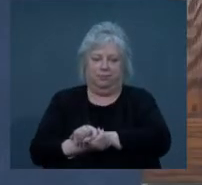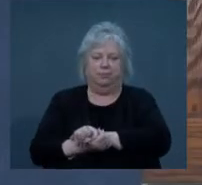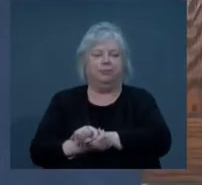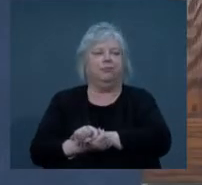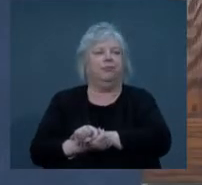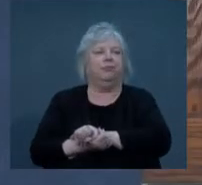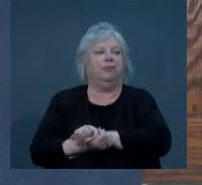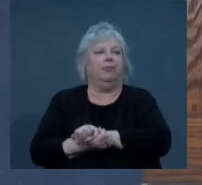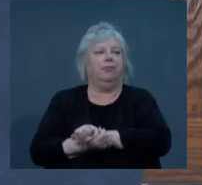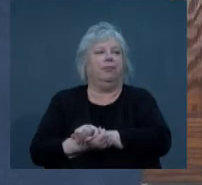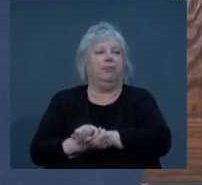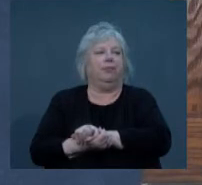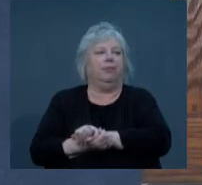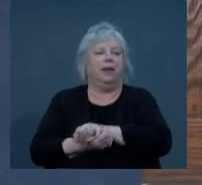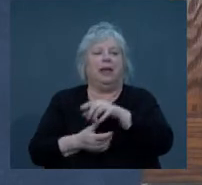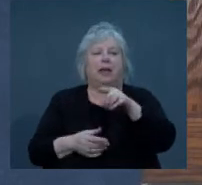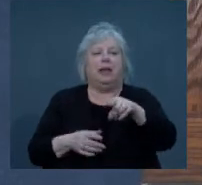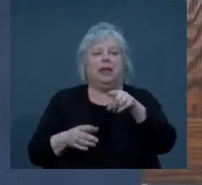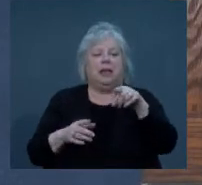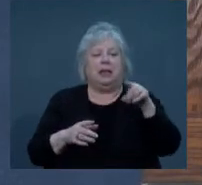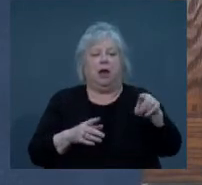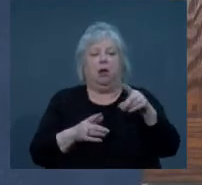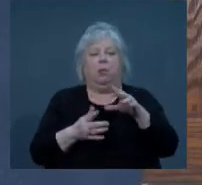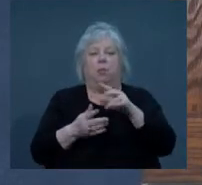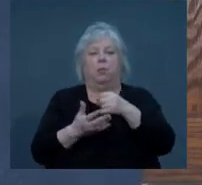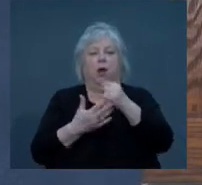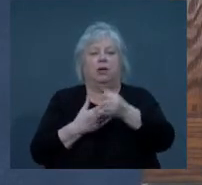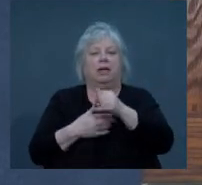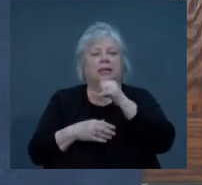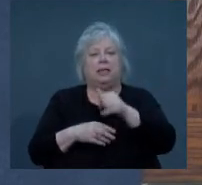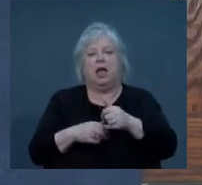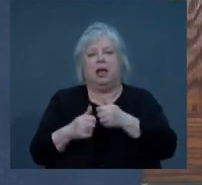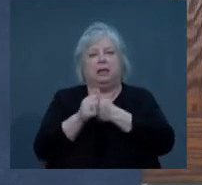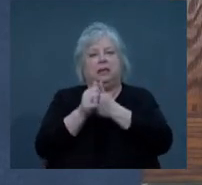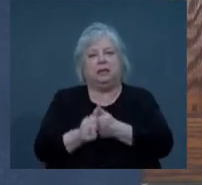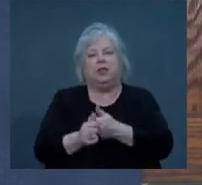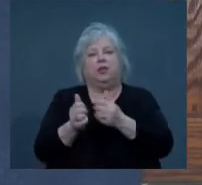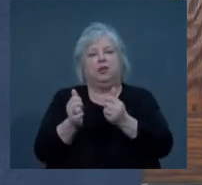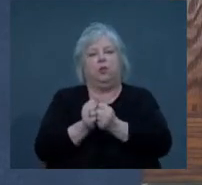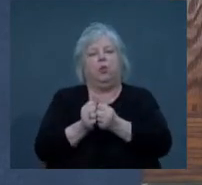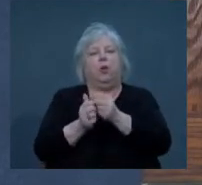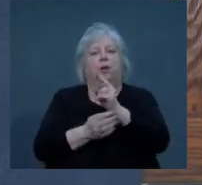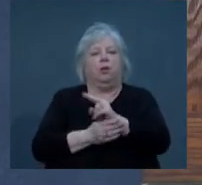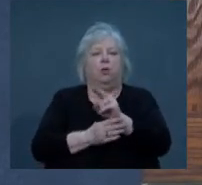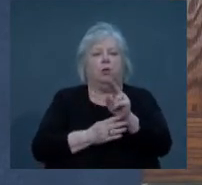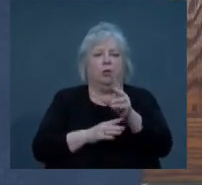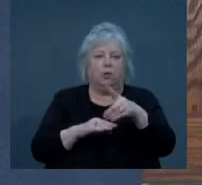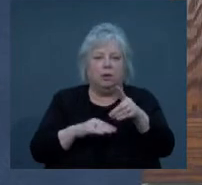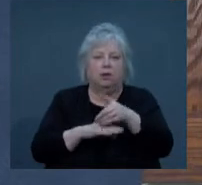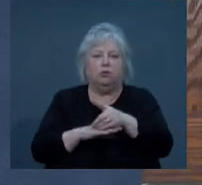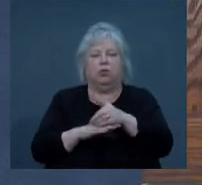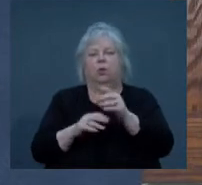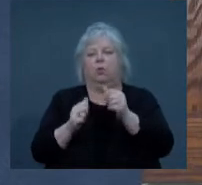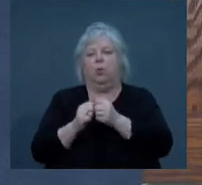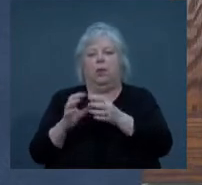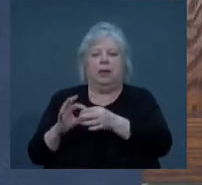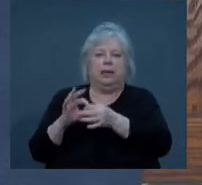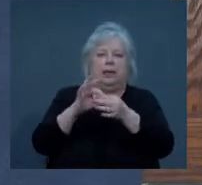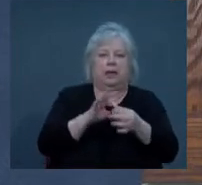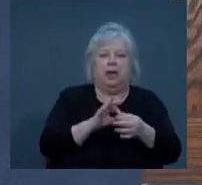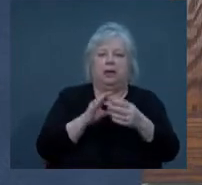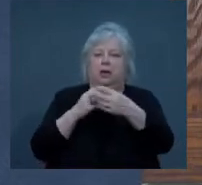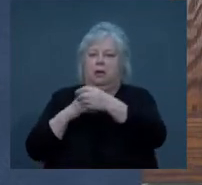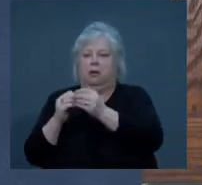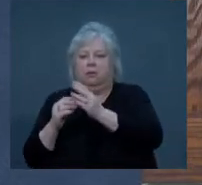It is not consistent with a UU district. It is not consistent with connecting the office buildings